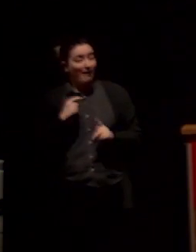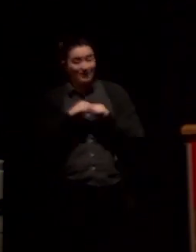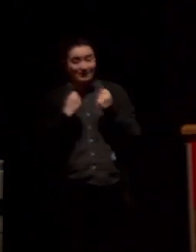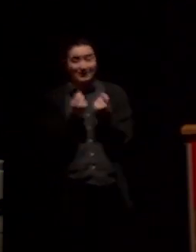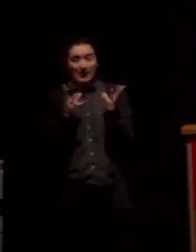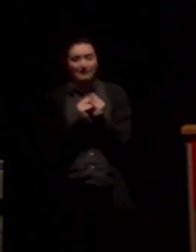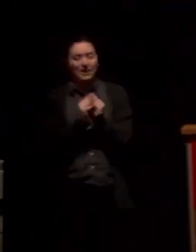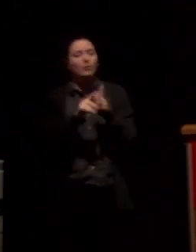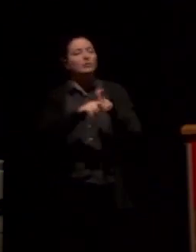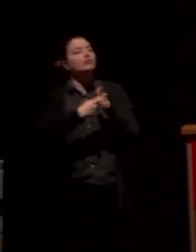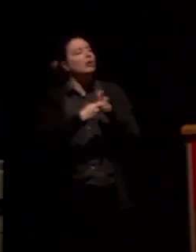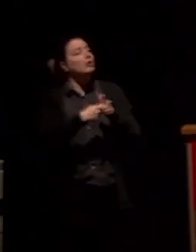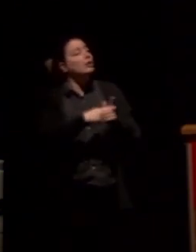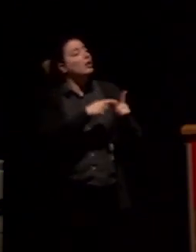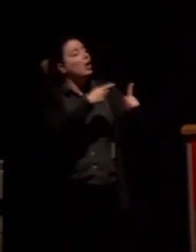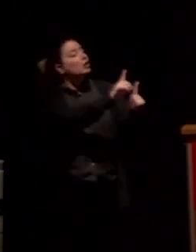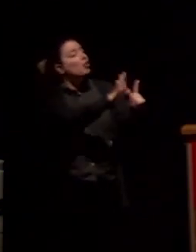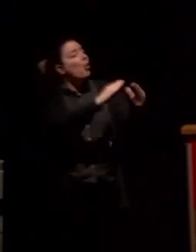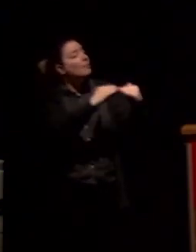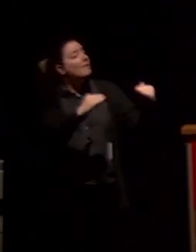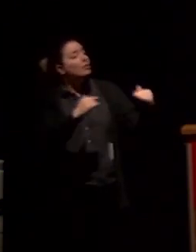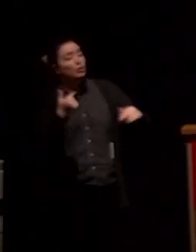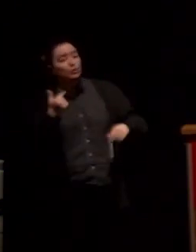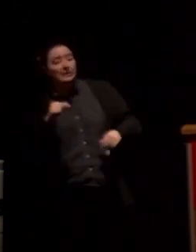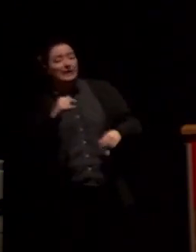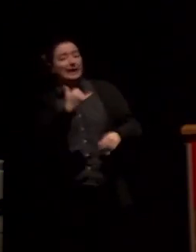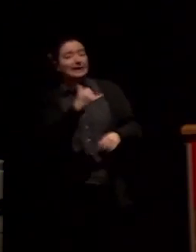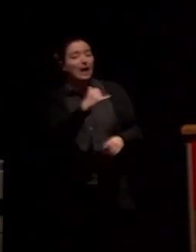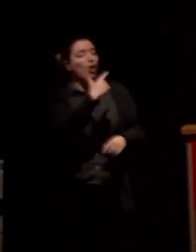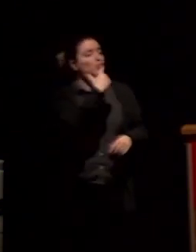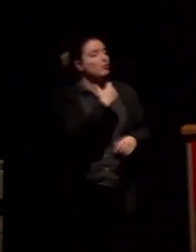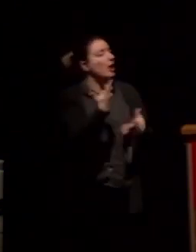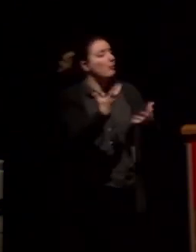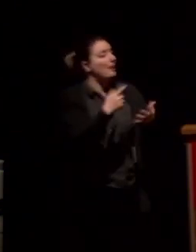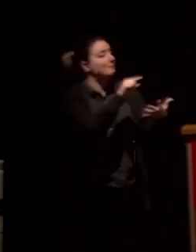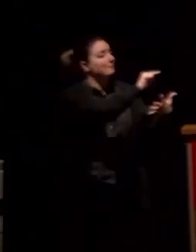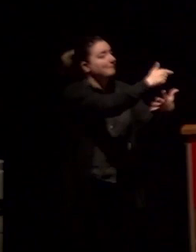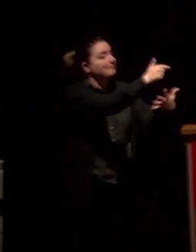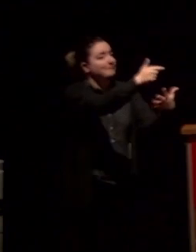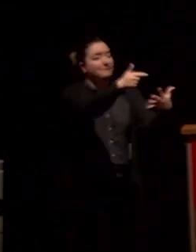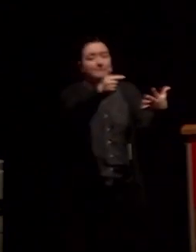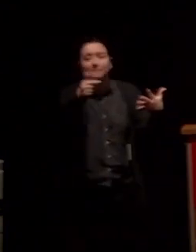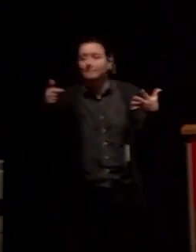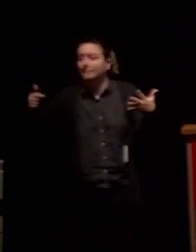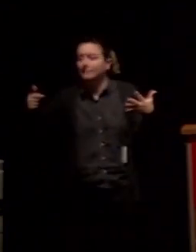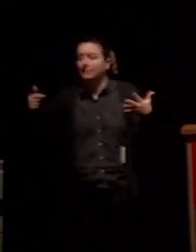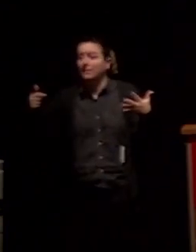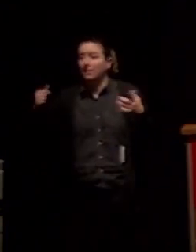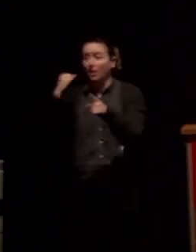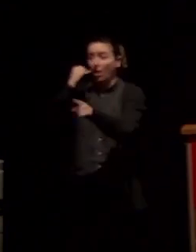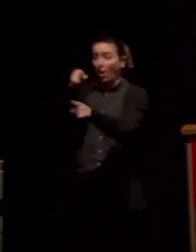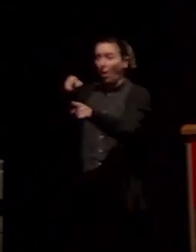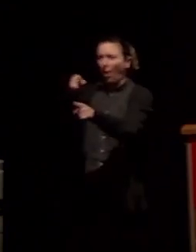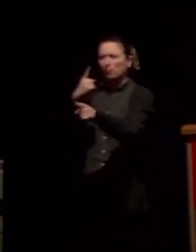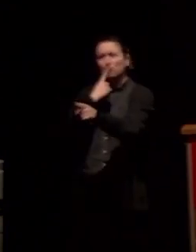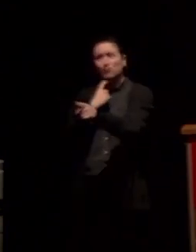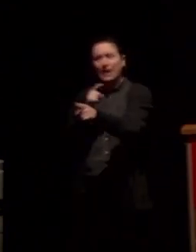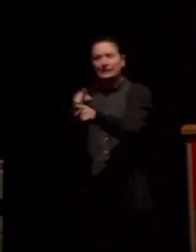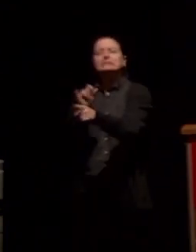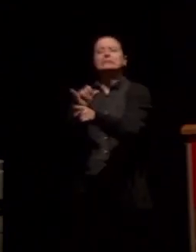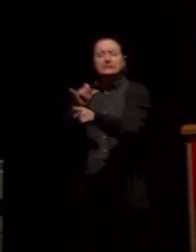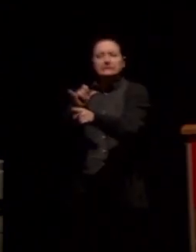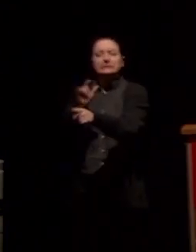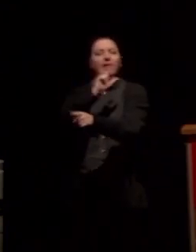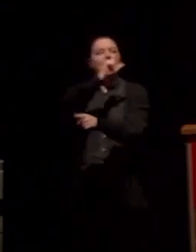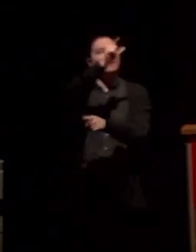of how people are doing, and then the managers can follow up afterwards, which we think is kind of an important part of it. For myself, I